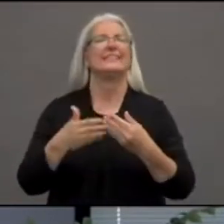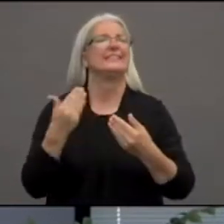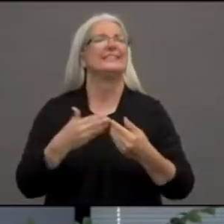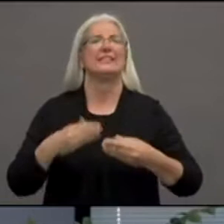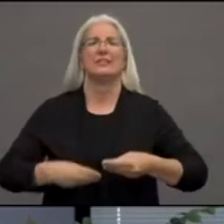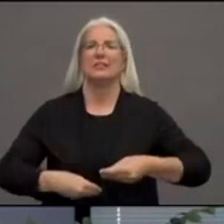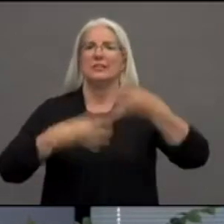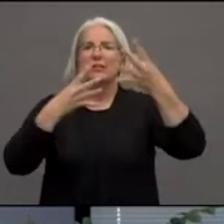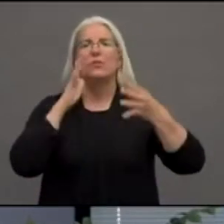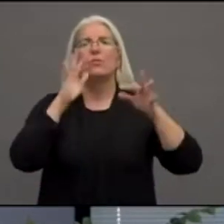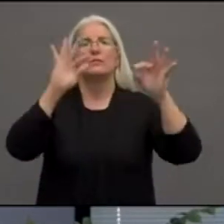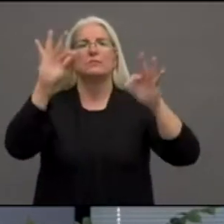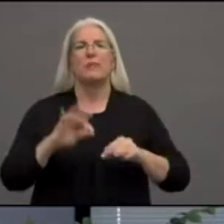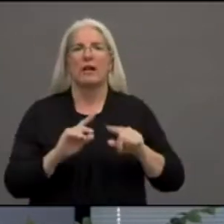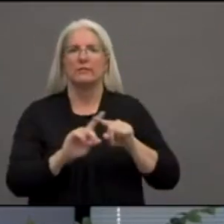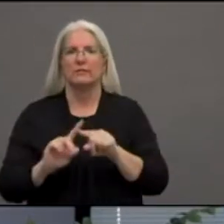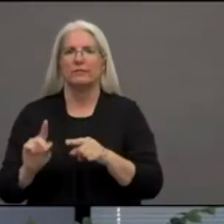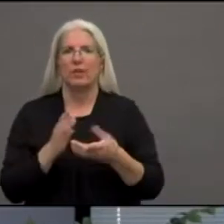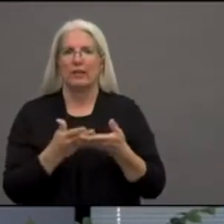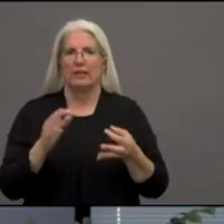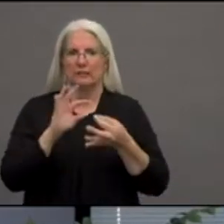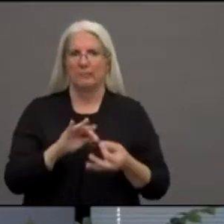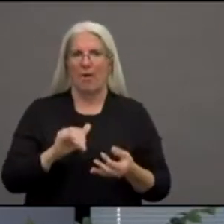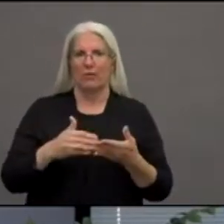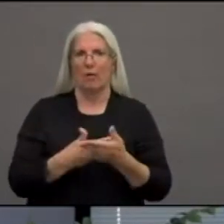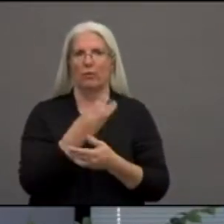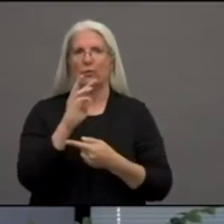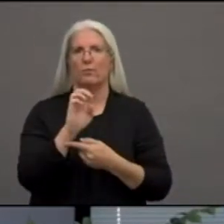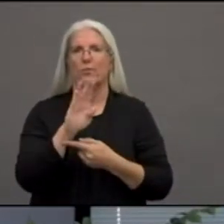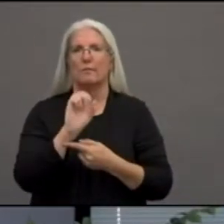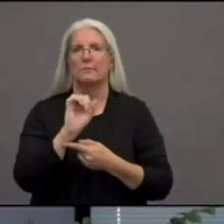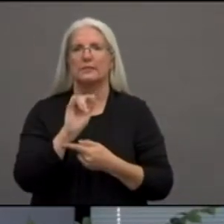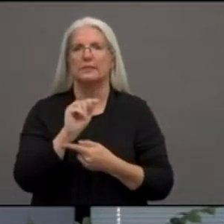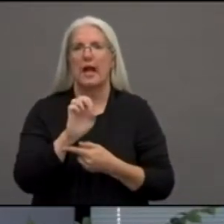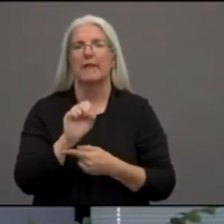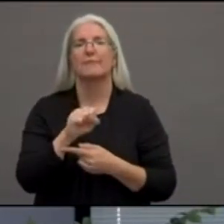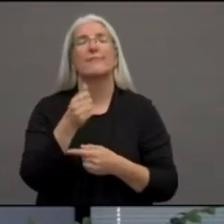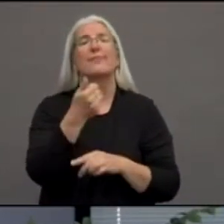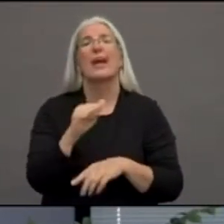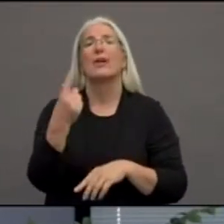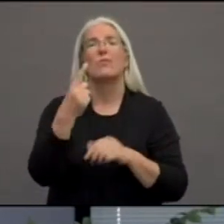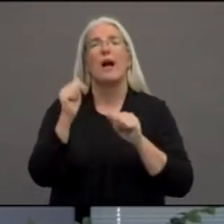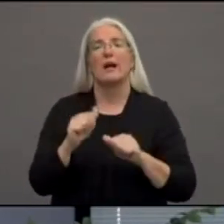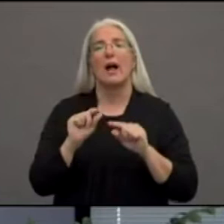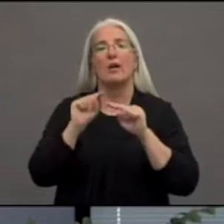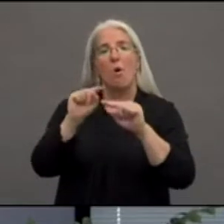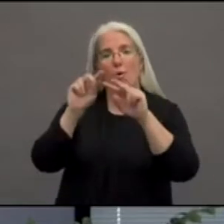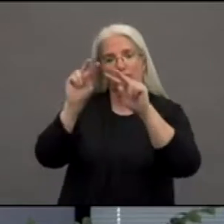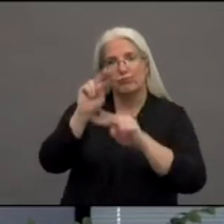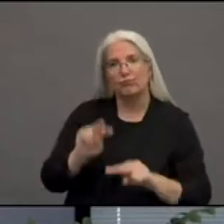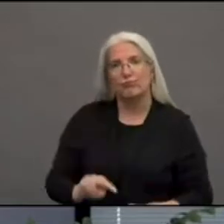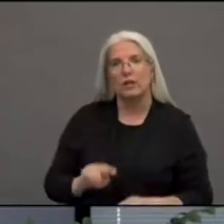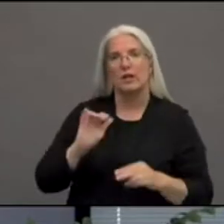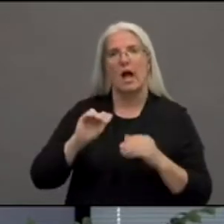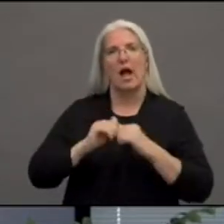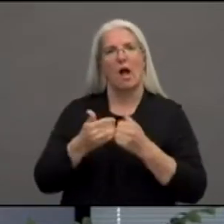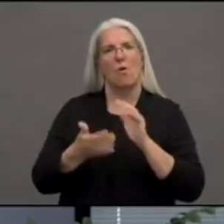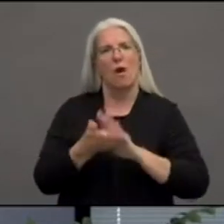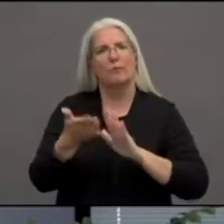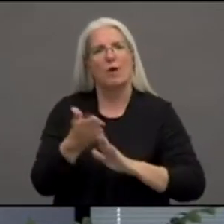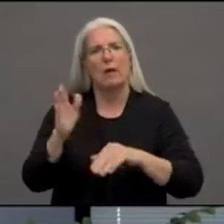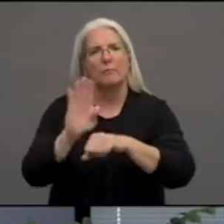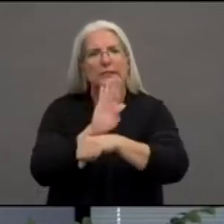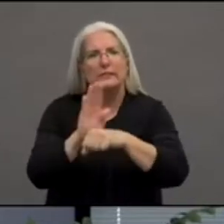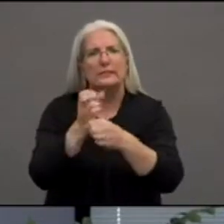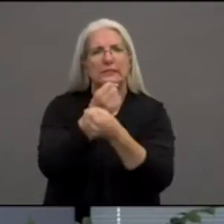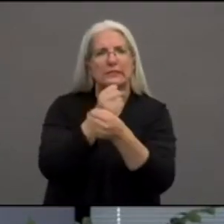website. Yes, so this is a new website where anyone can go to see everything there is to know about how to operate a business safely within